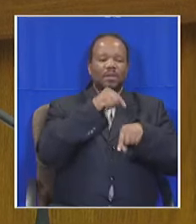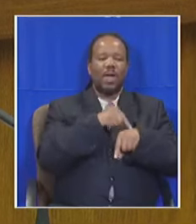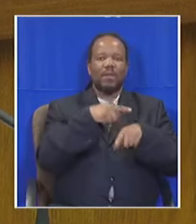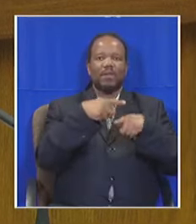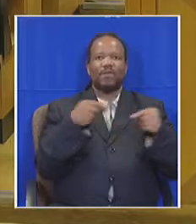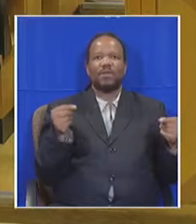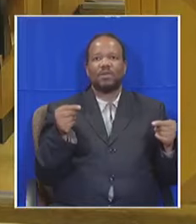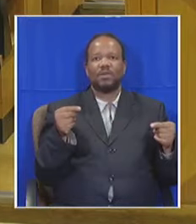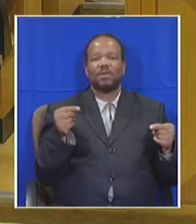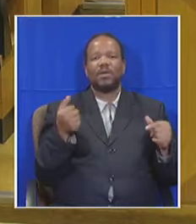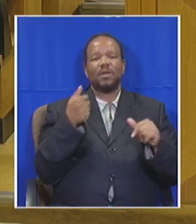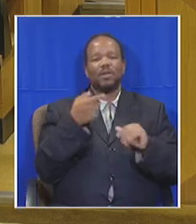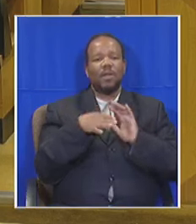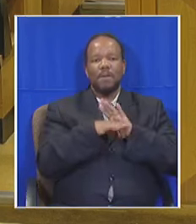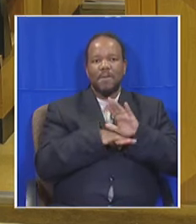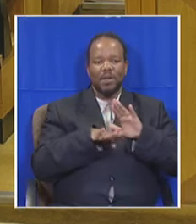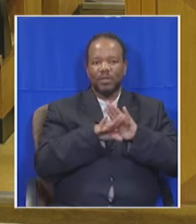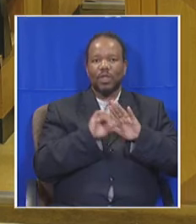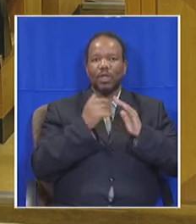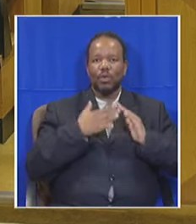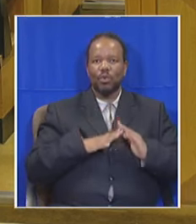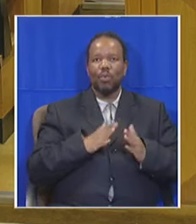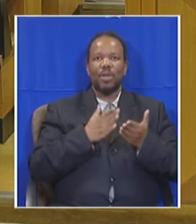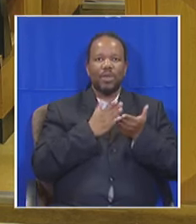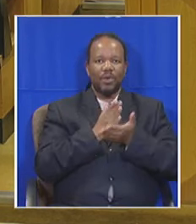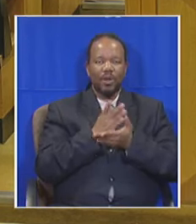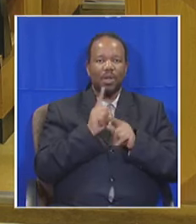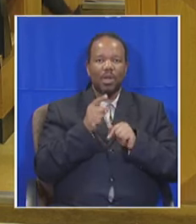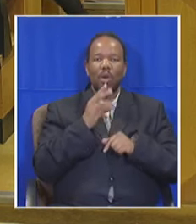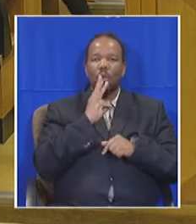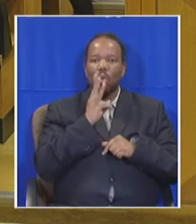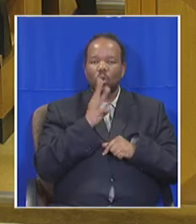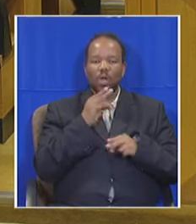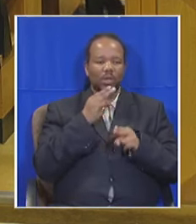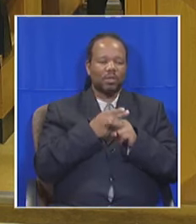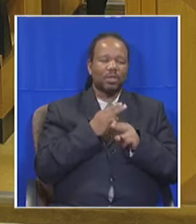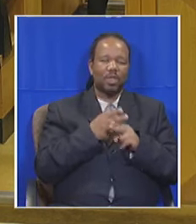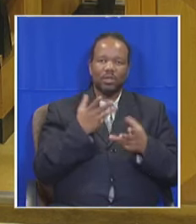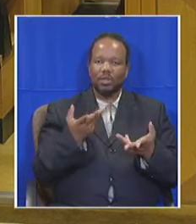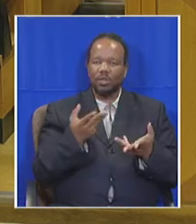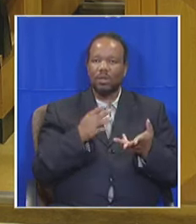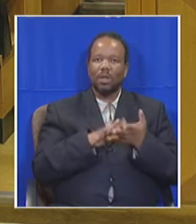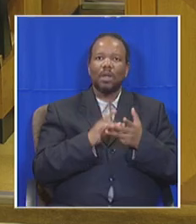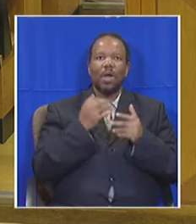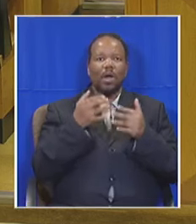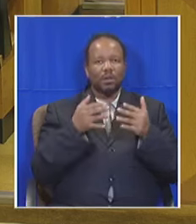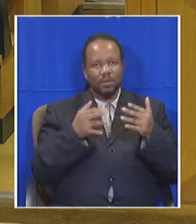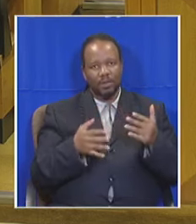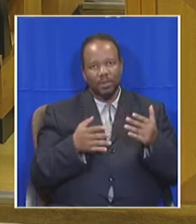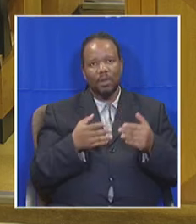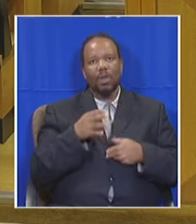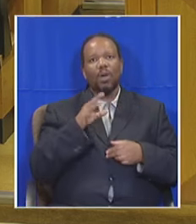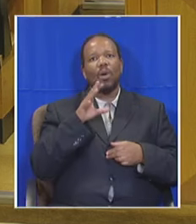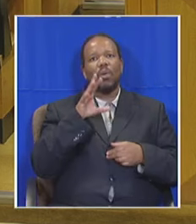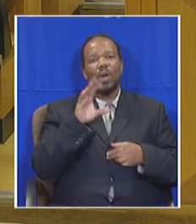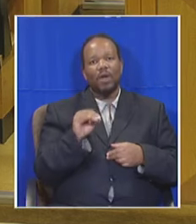the most basic human rights, such as water, sanitation, etc., we have a problem.